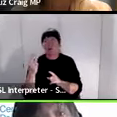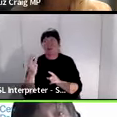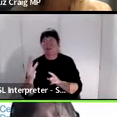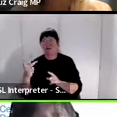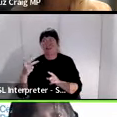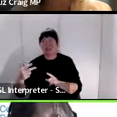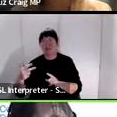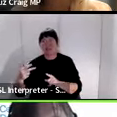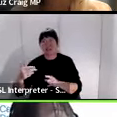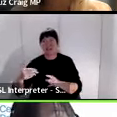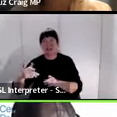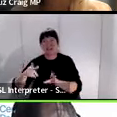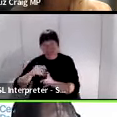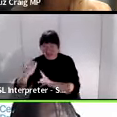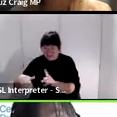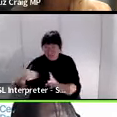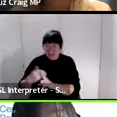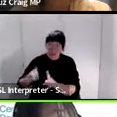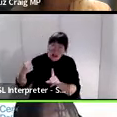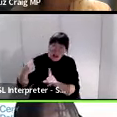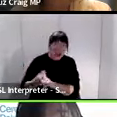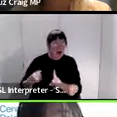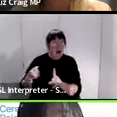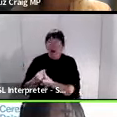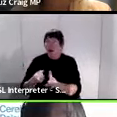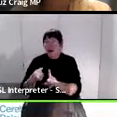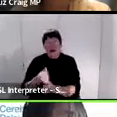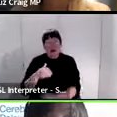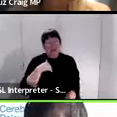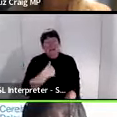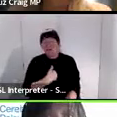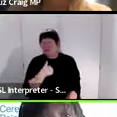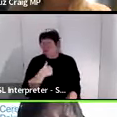become cumulatively exhausting for both the individual and the